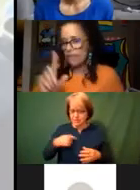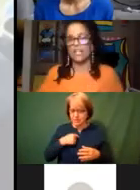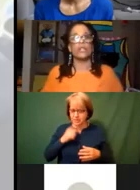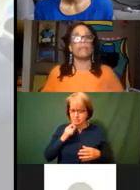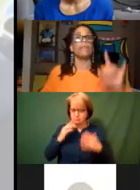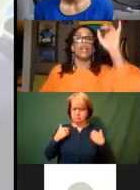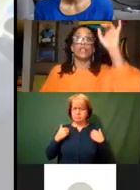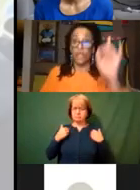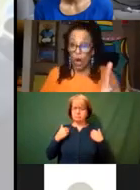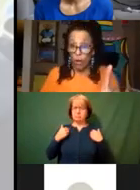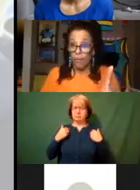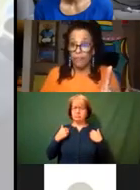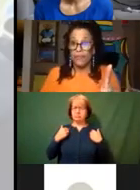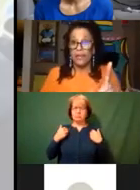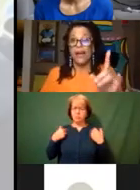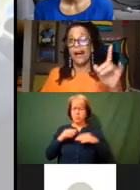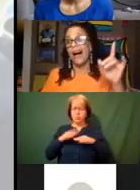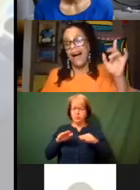have that conversation. So,